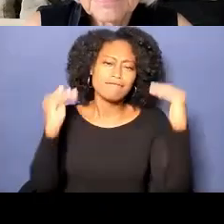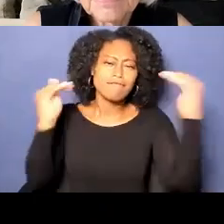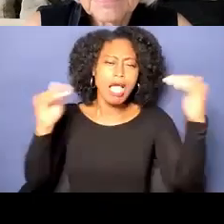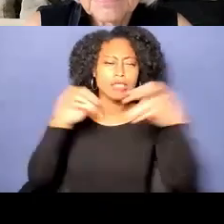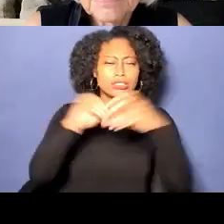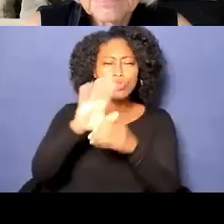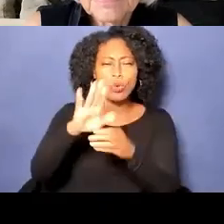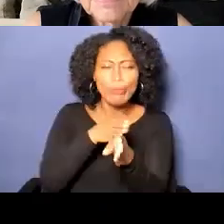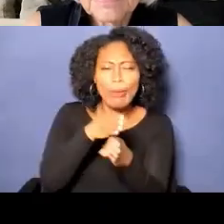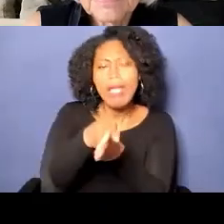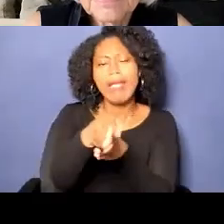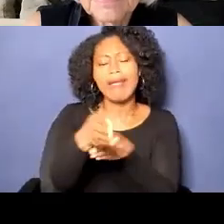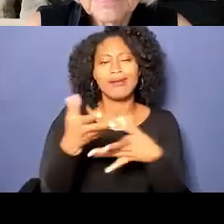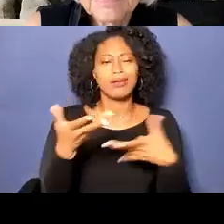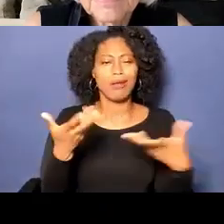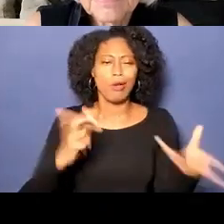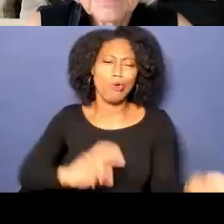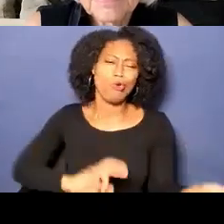ready for